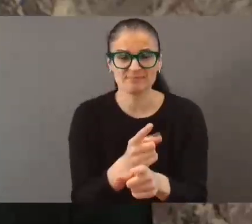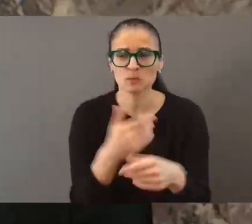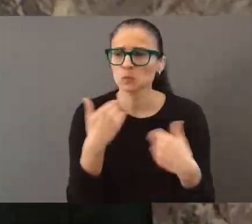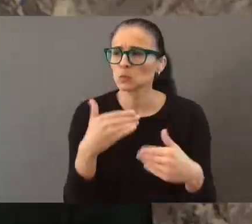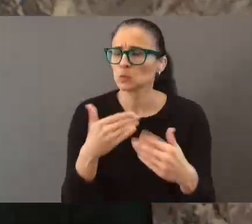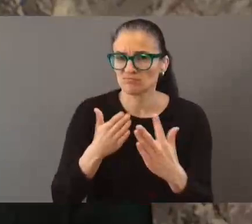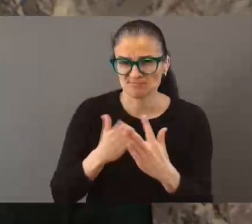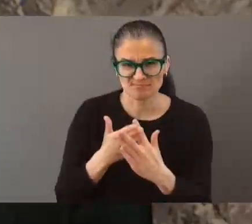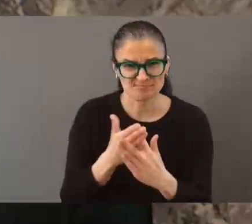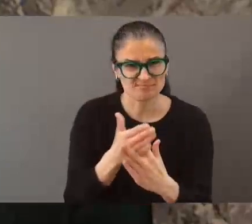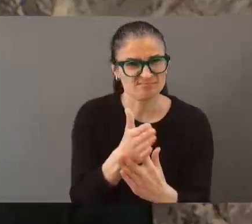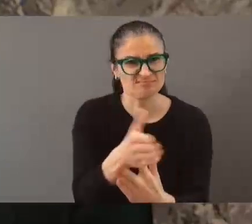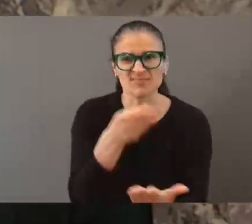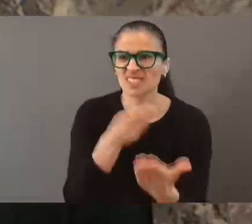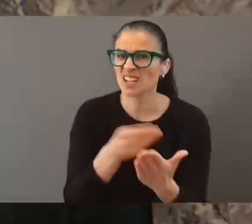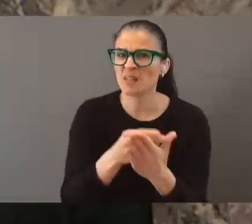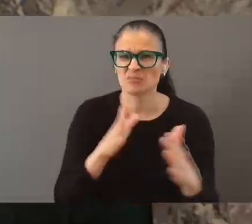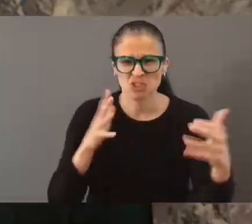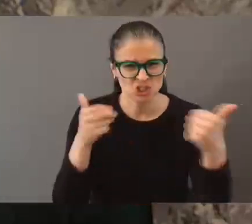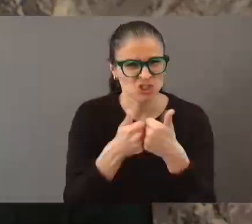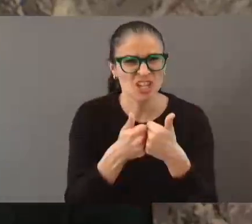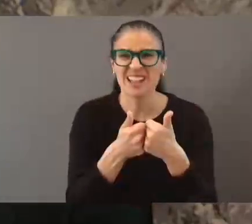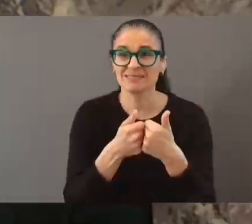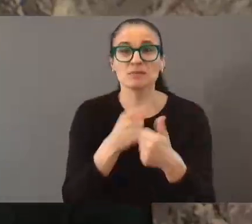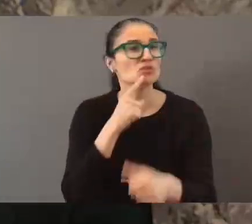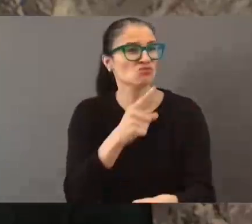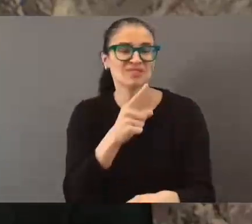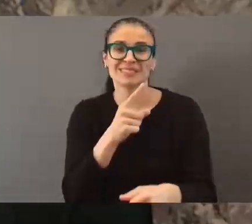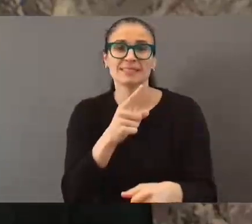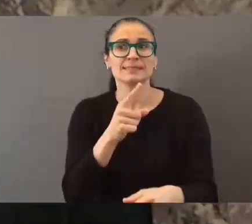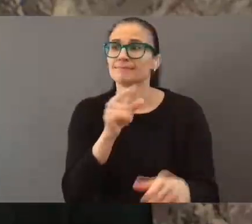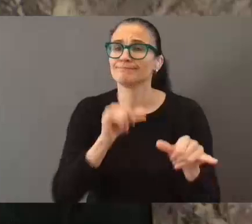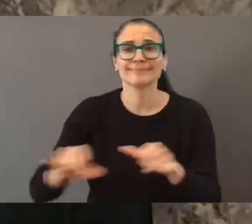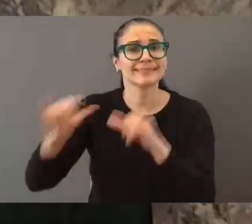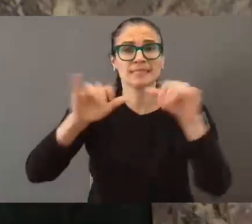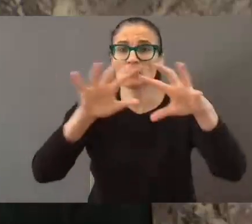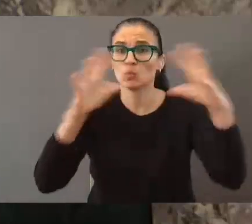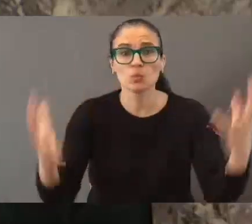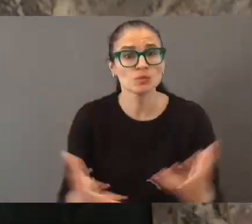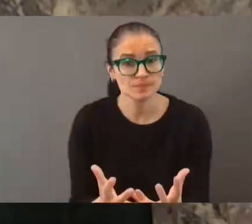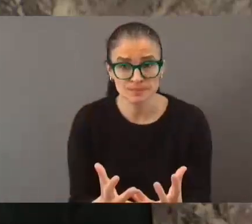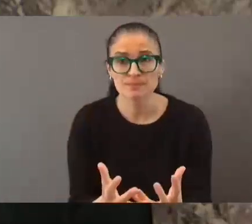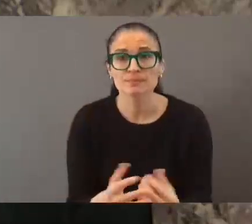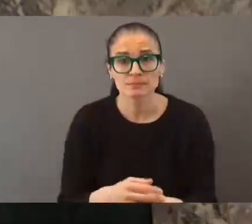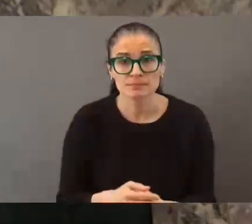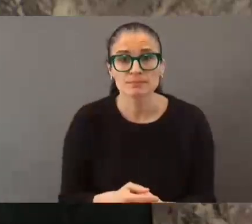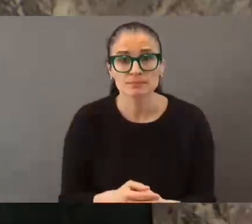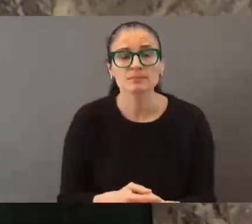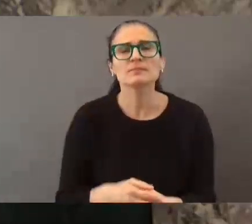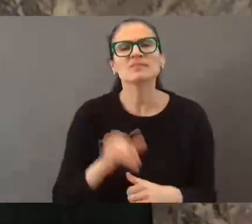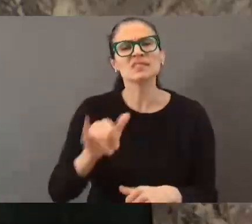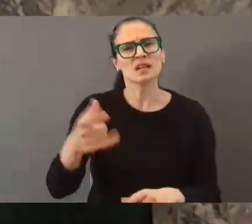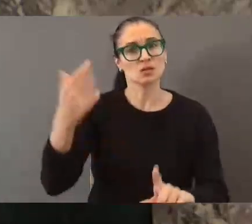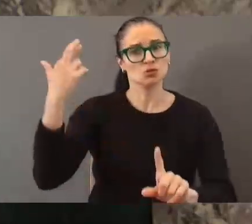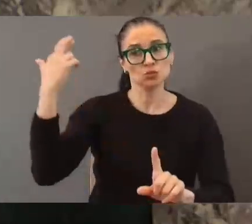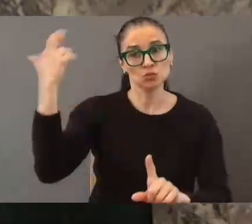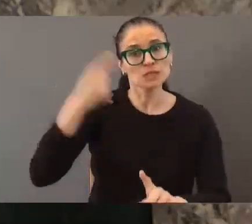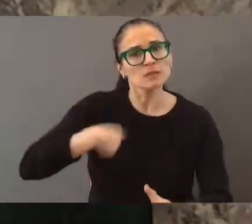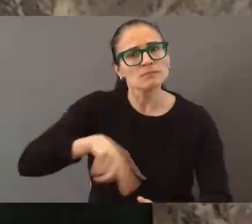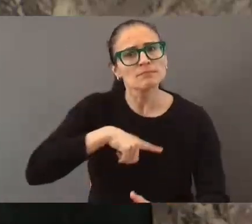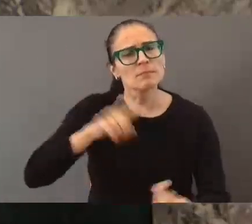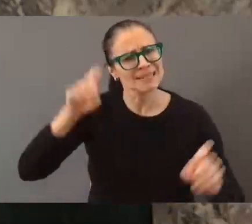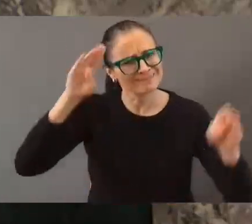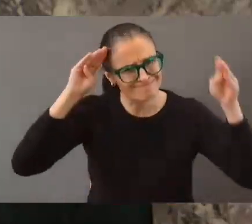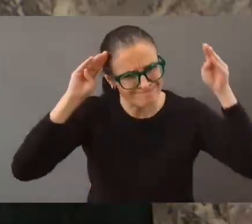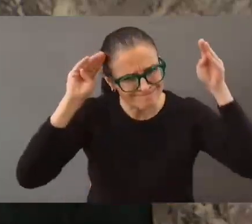reason it's so important that we continue to be deeply focused on economic growth, Honourable Speaker, and that is the focus of this